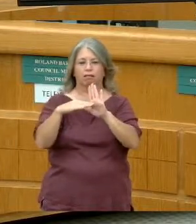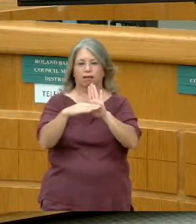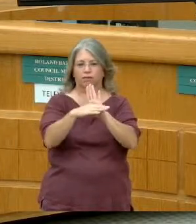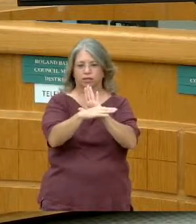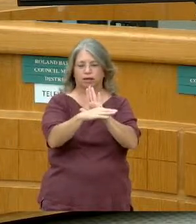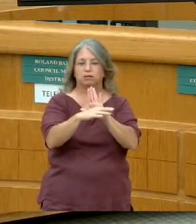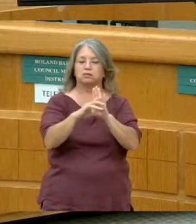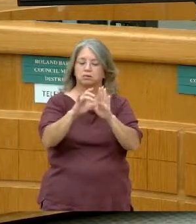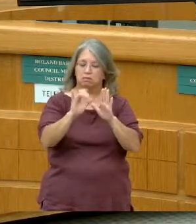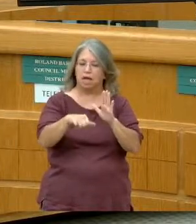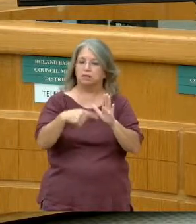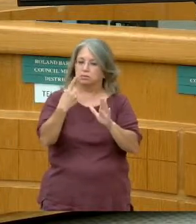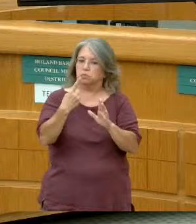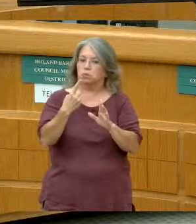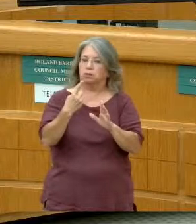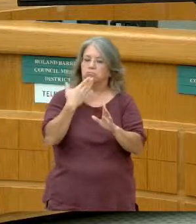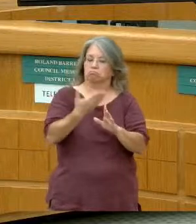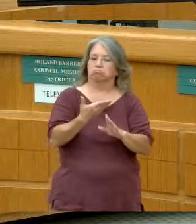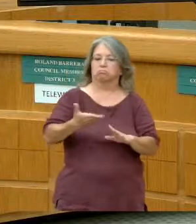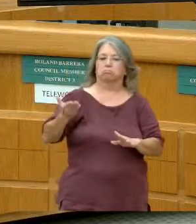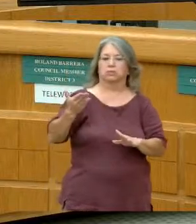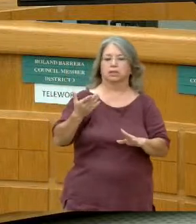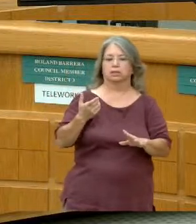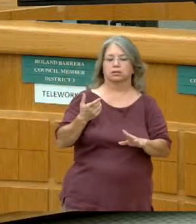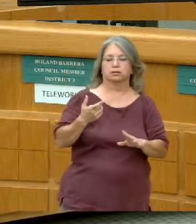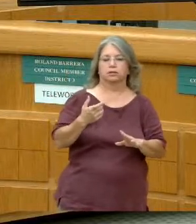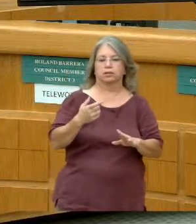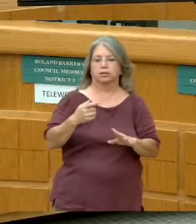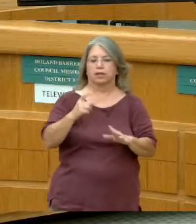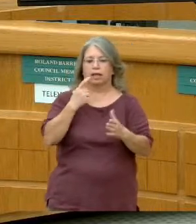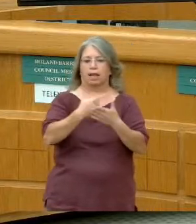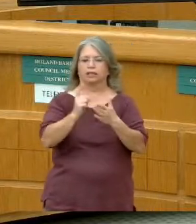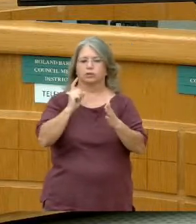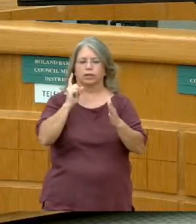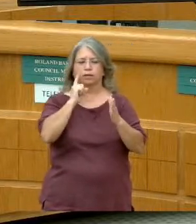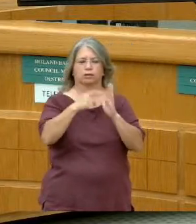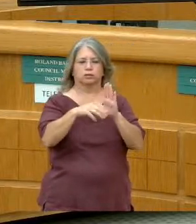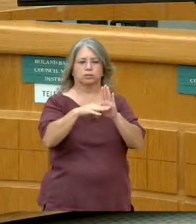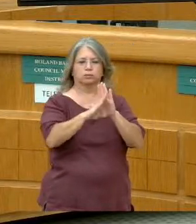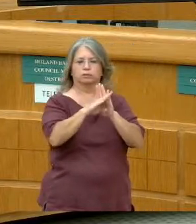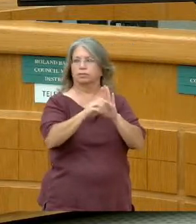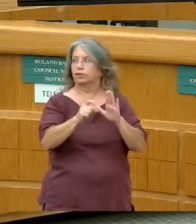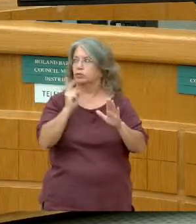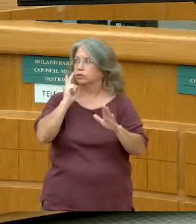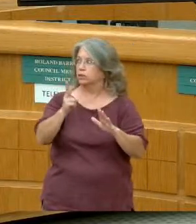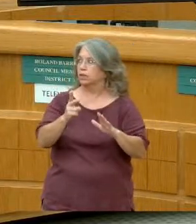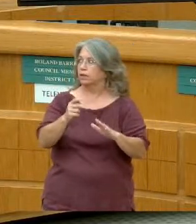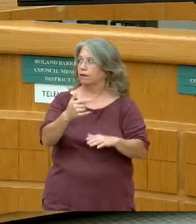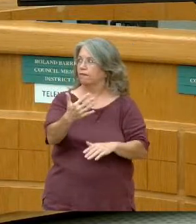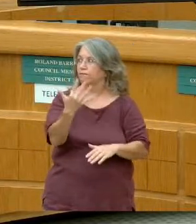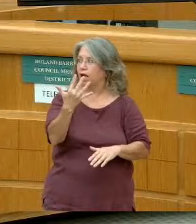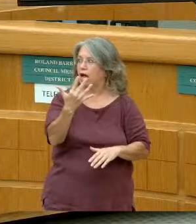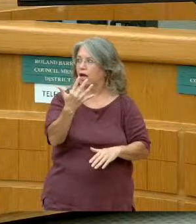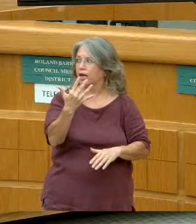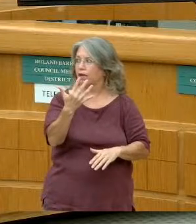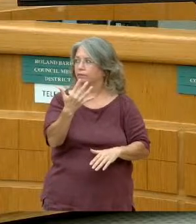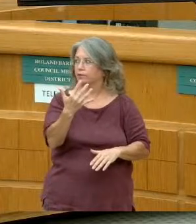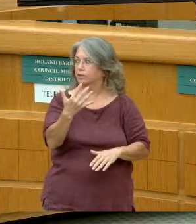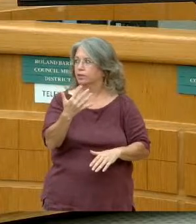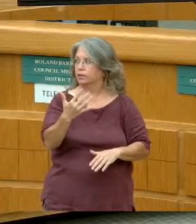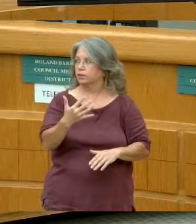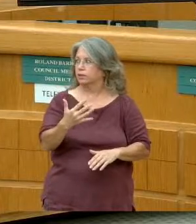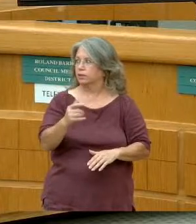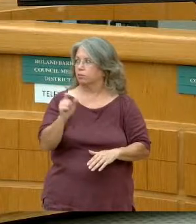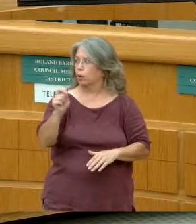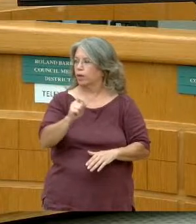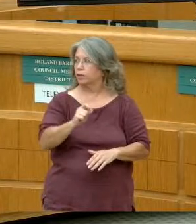positive development from last week where this was starting to trend up, and you can see the points here, 1, 2, 3, 4, 5 weekends. So that's a Friday